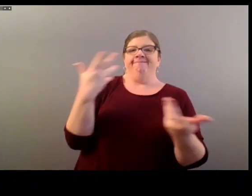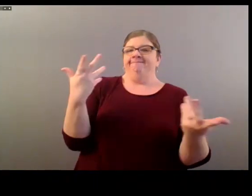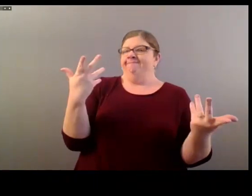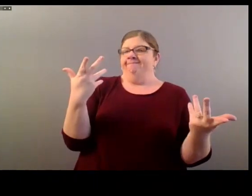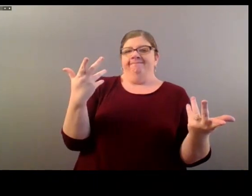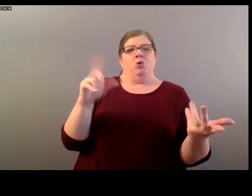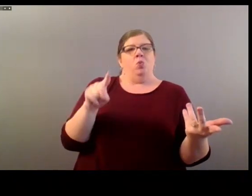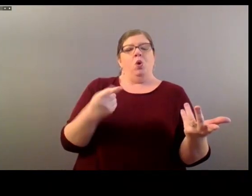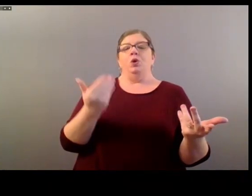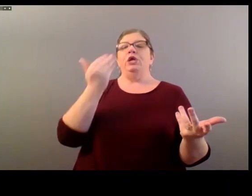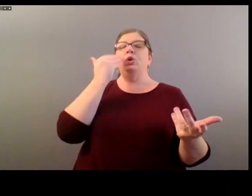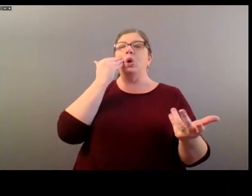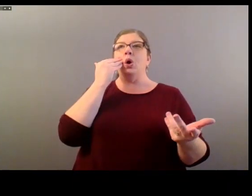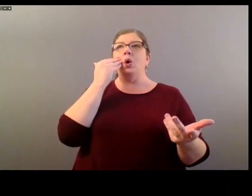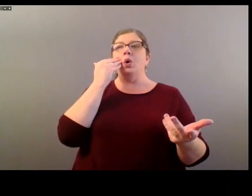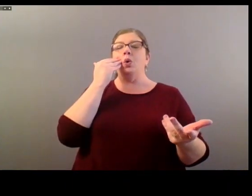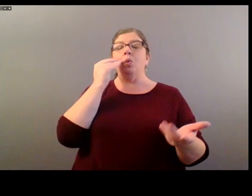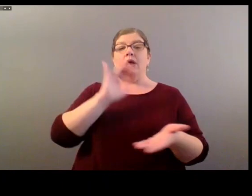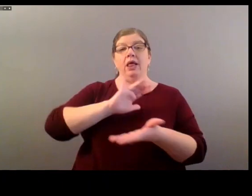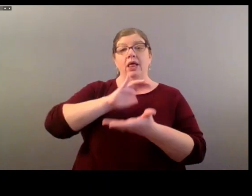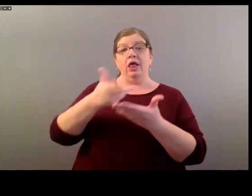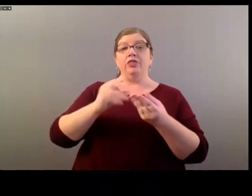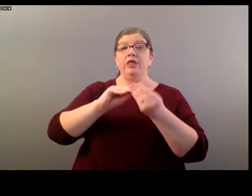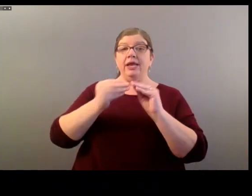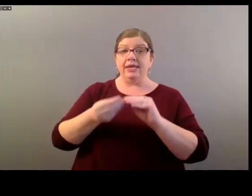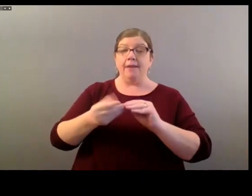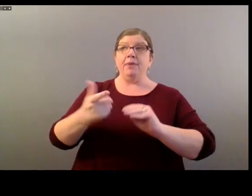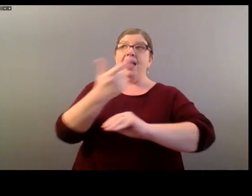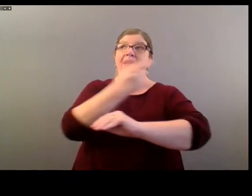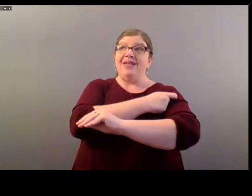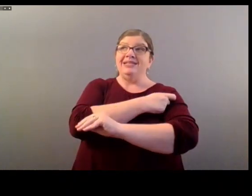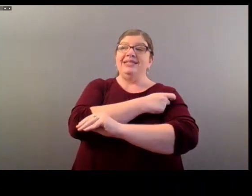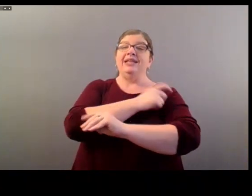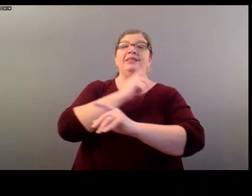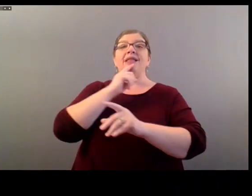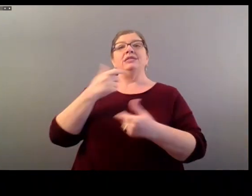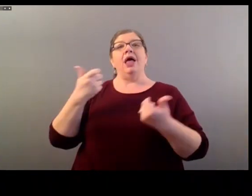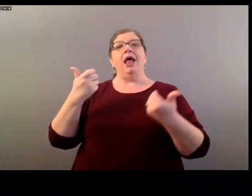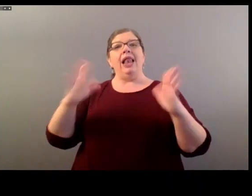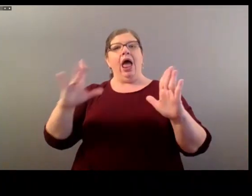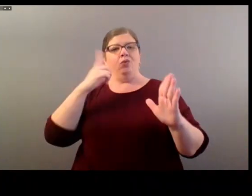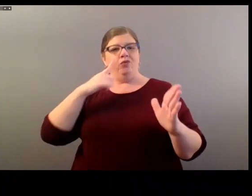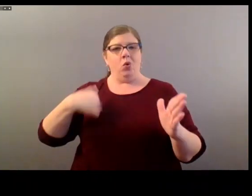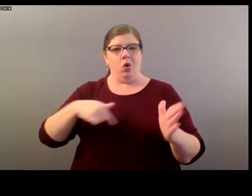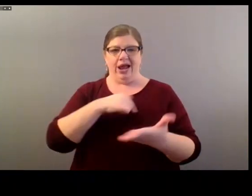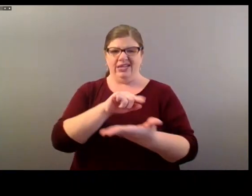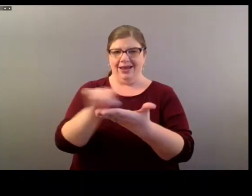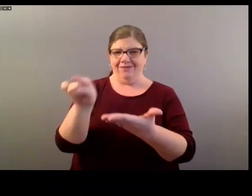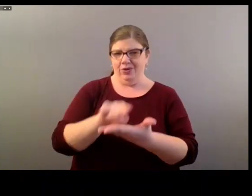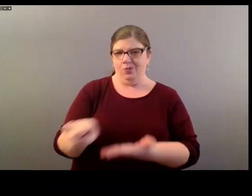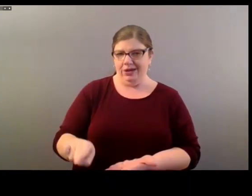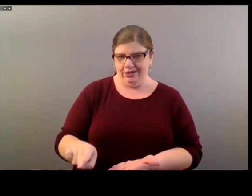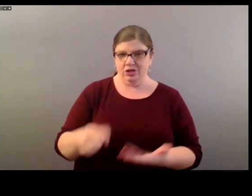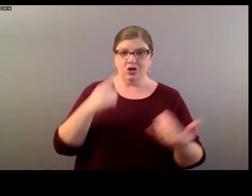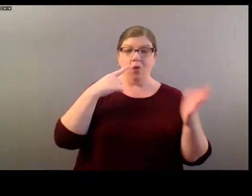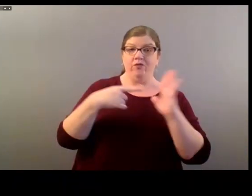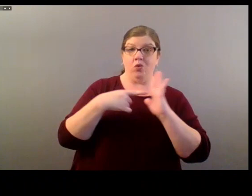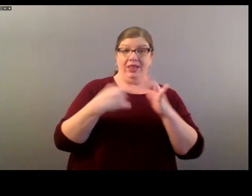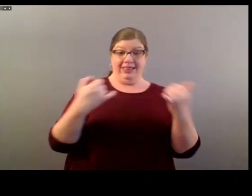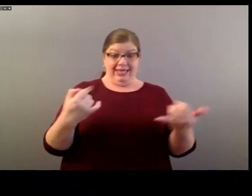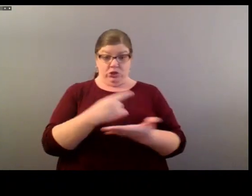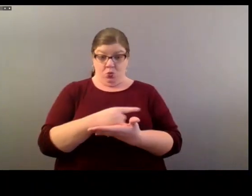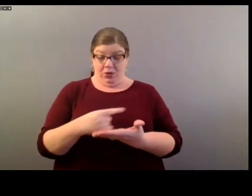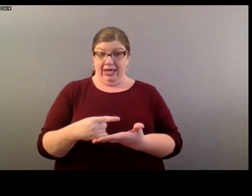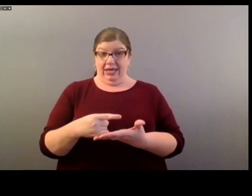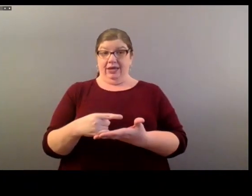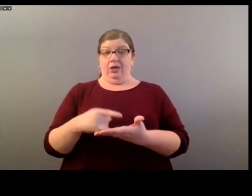know the amount of vaccines allocated to us on a weekly basis. So for this week, we receive